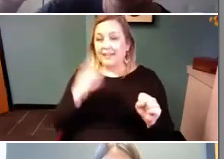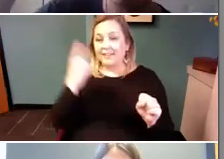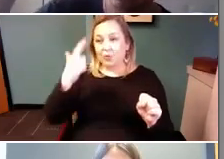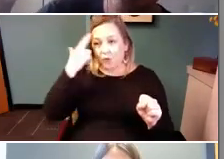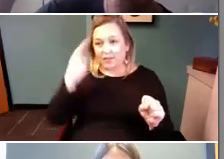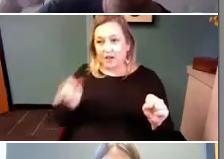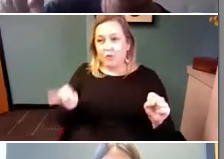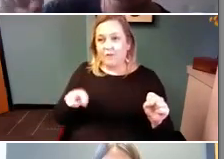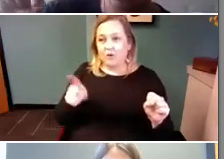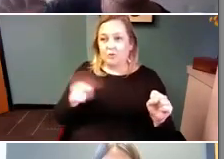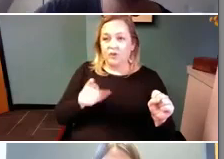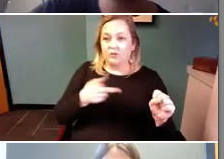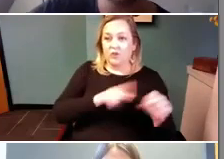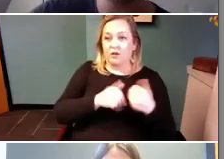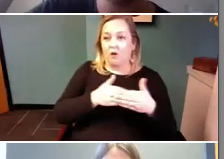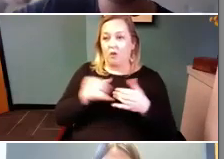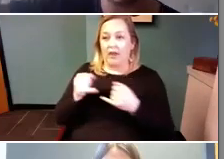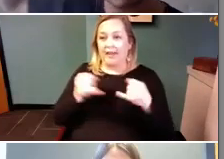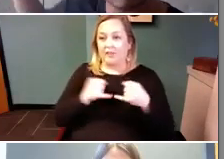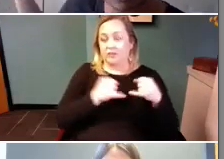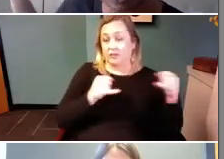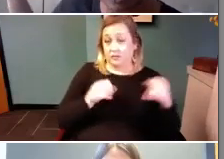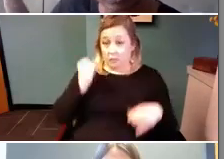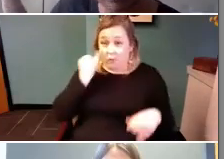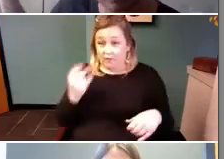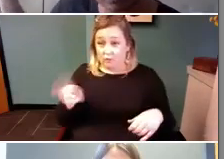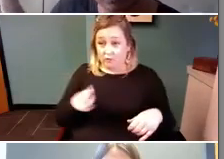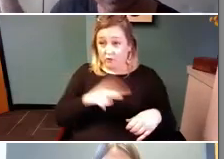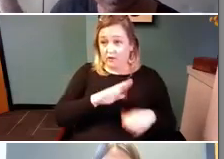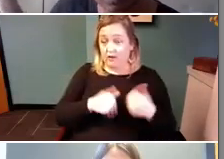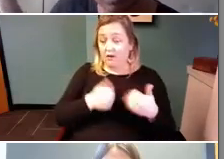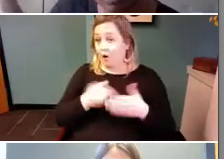that scenario, if we reverse all the edges, all the sink nodes now become source nodes,